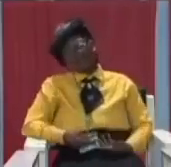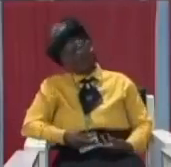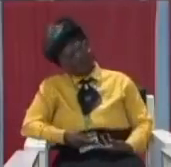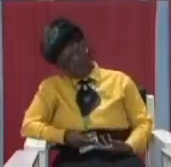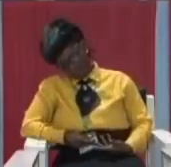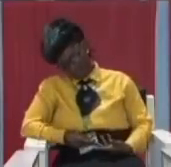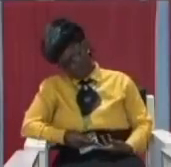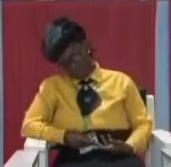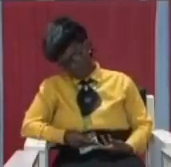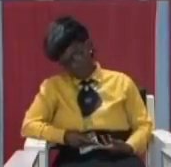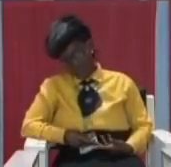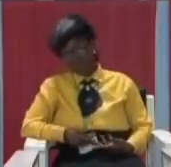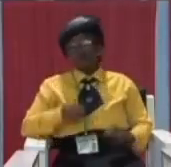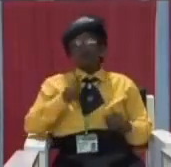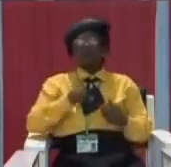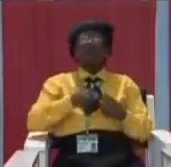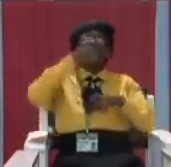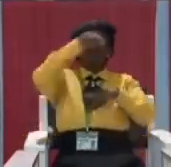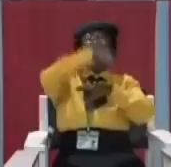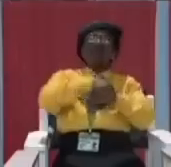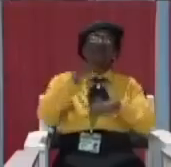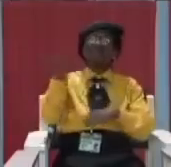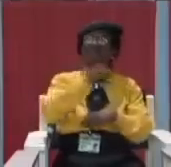Tonight you will get a second wind.